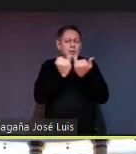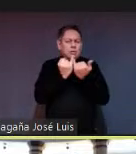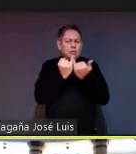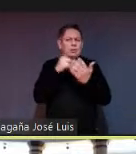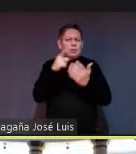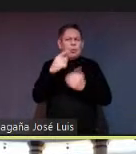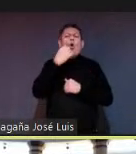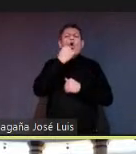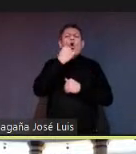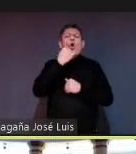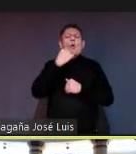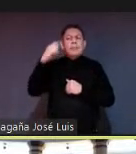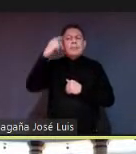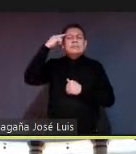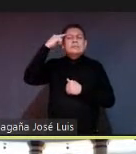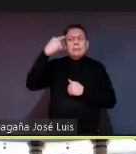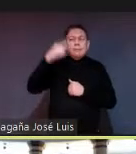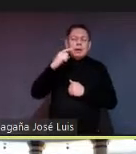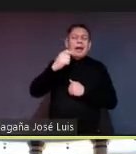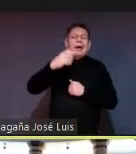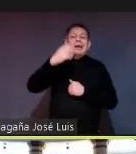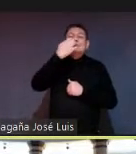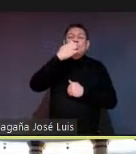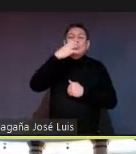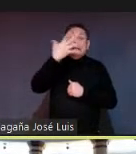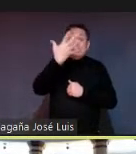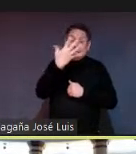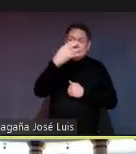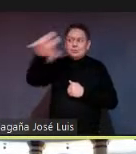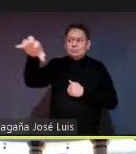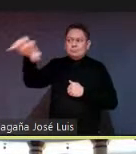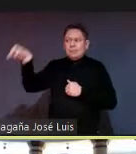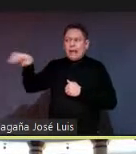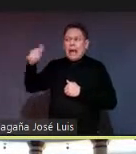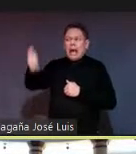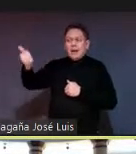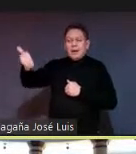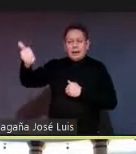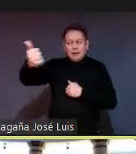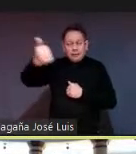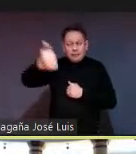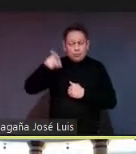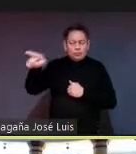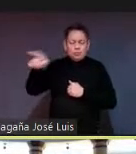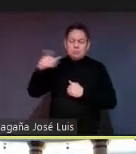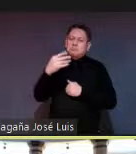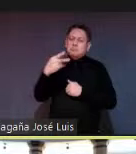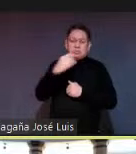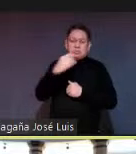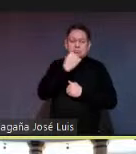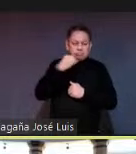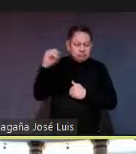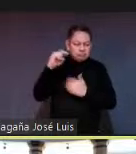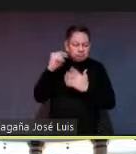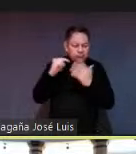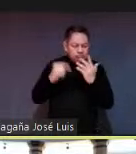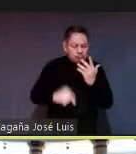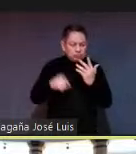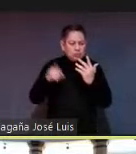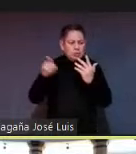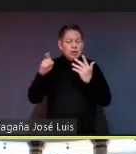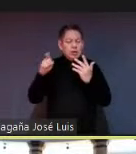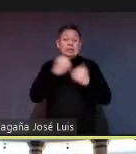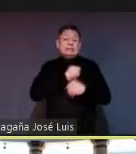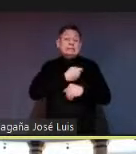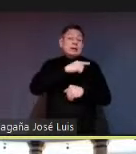competencies and ethical reasoning. These are specific competencies for the 5 schools: health sciences, public